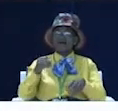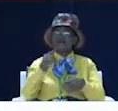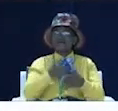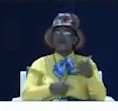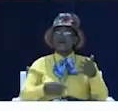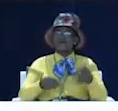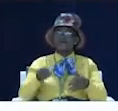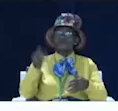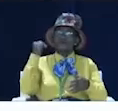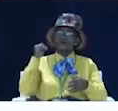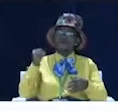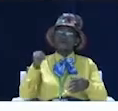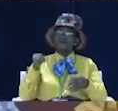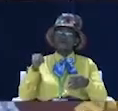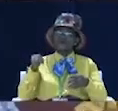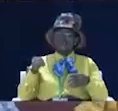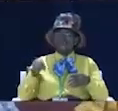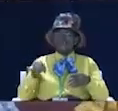him.